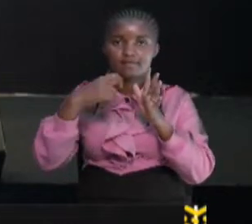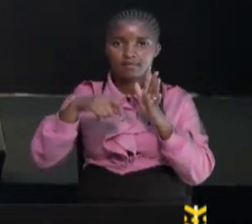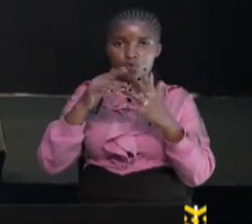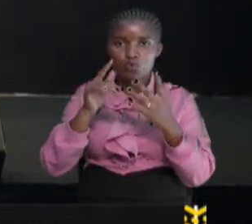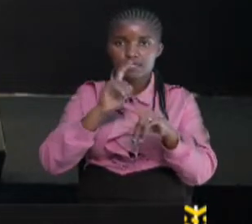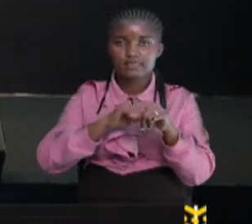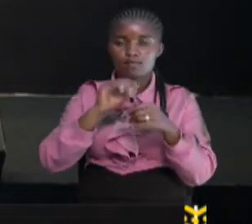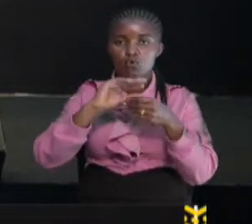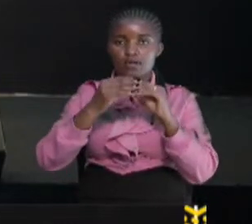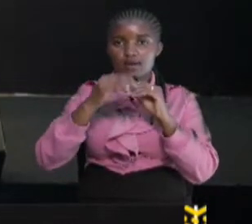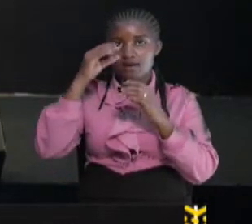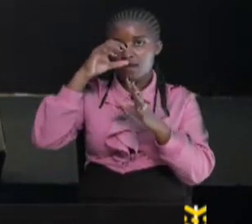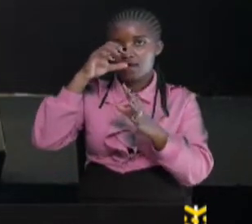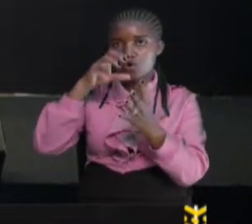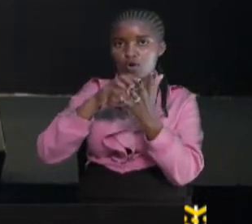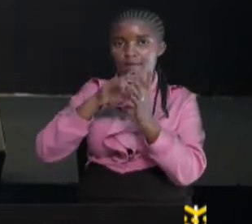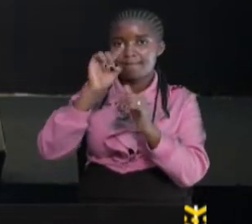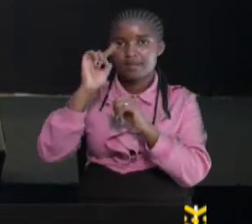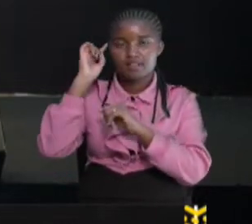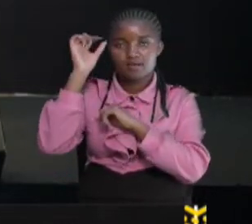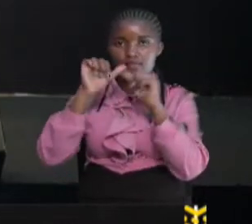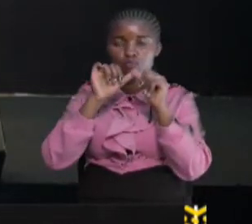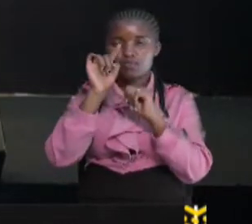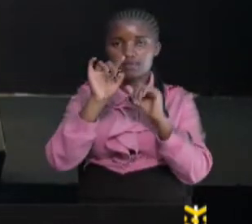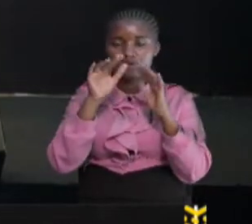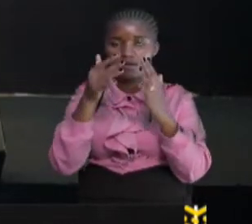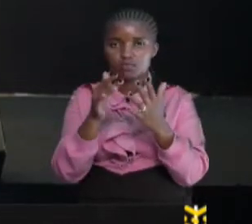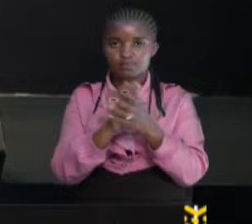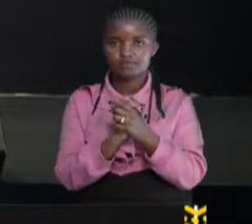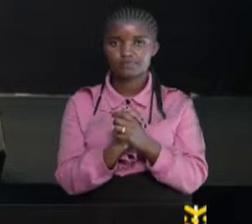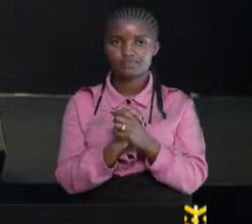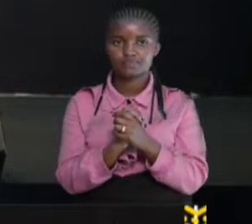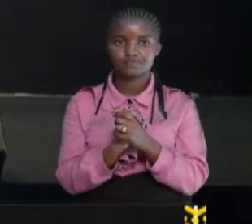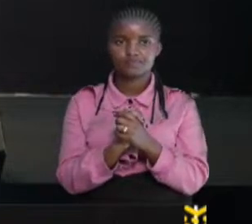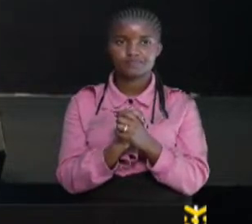you're creating content, think about it this way.